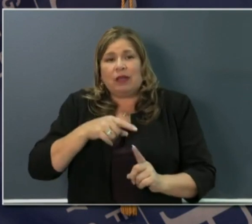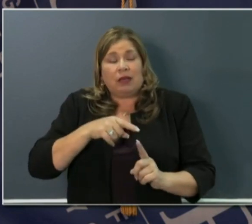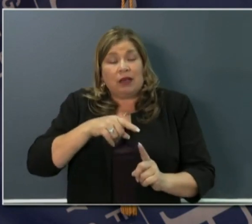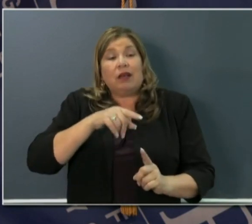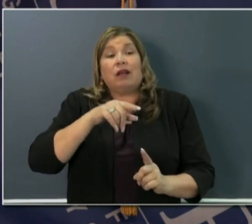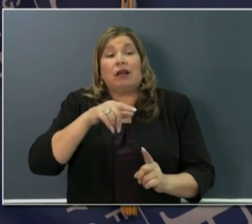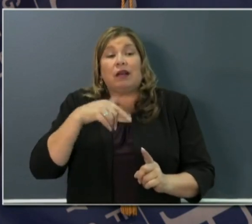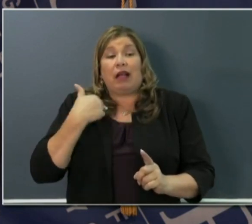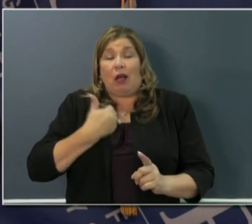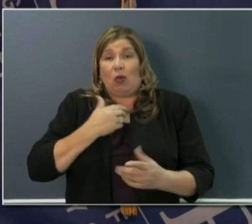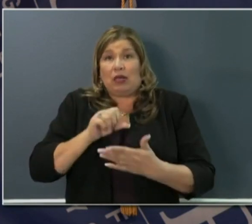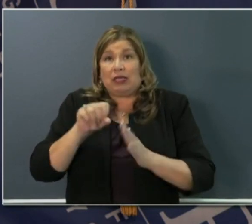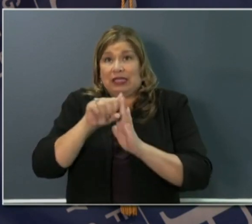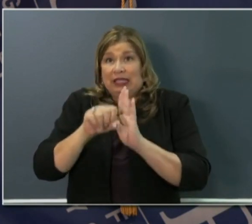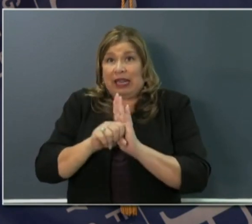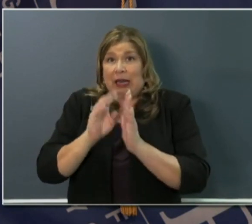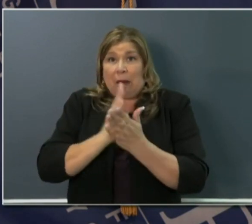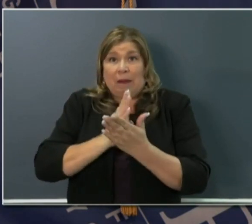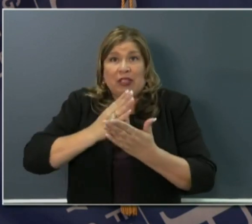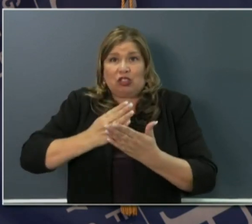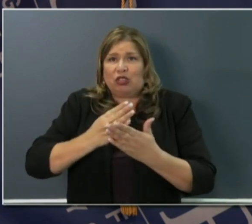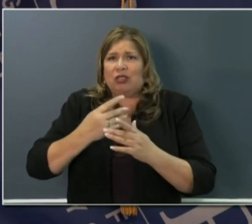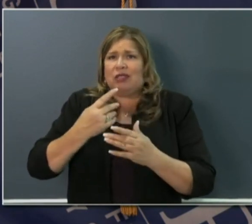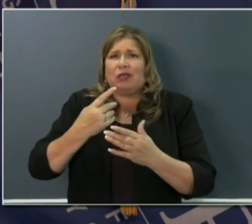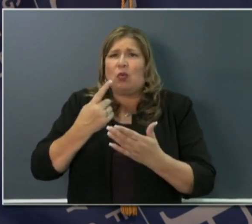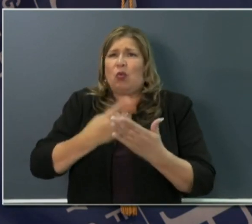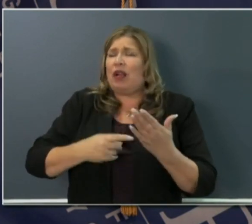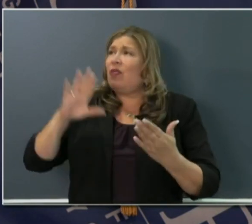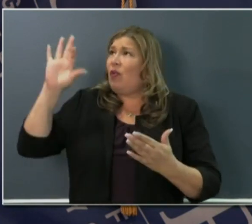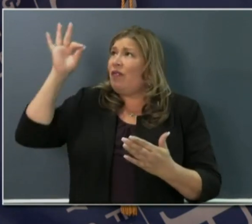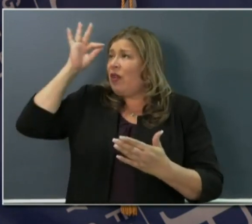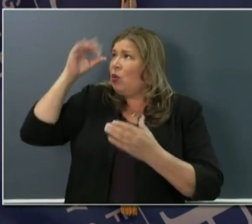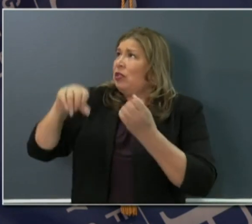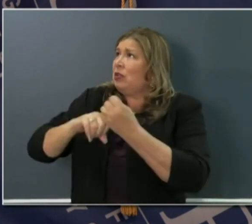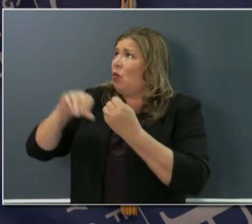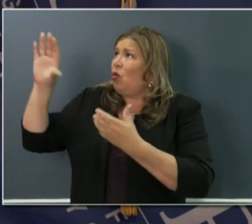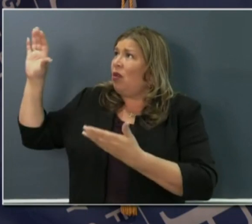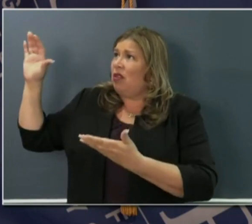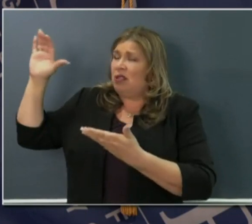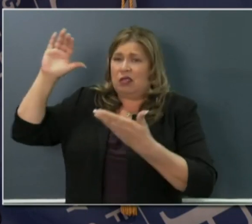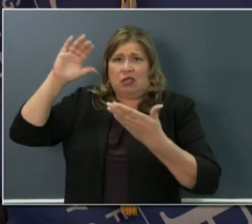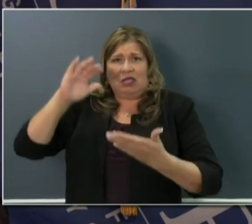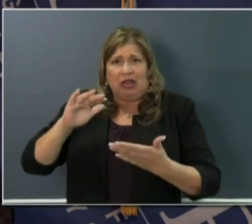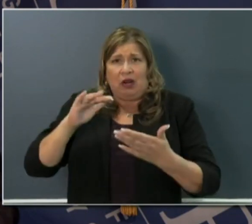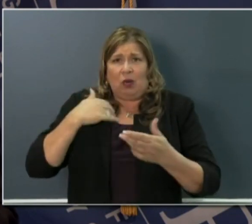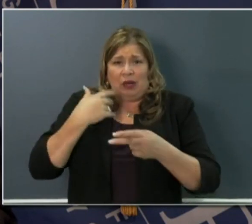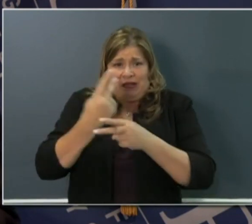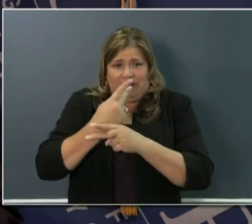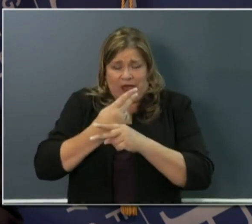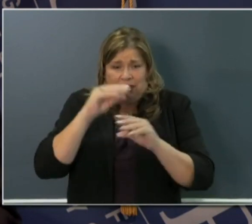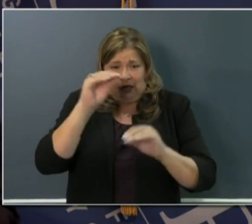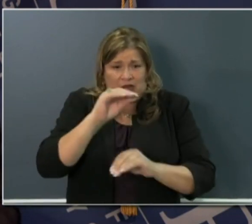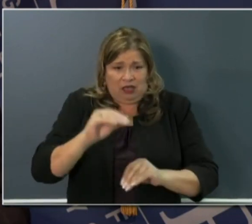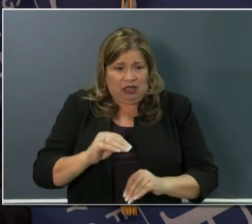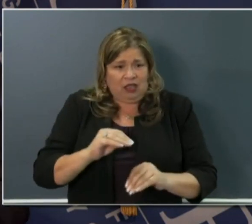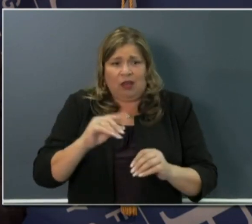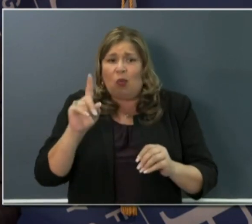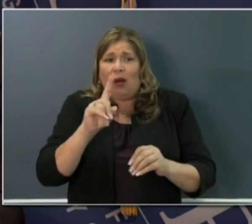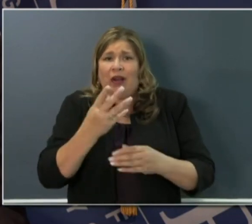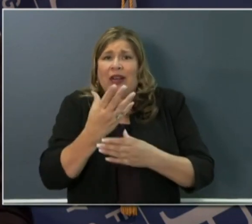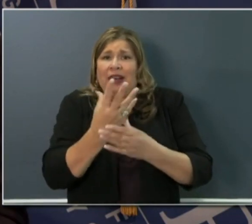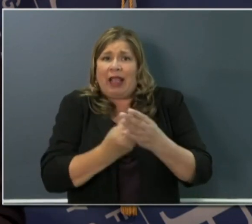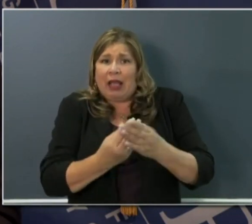state budget what this federal support looks like in a granular level. We'll see where the gaps are. I've